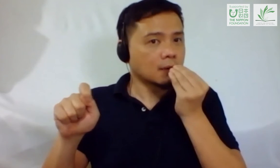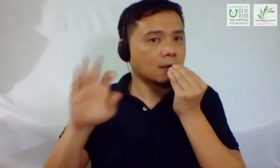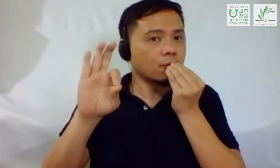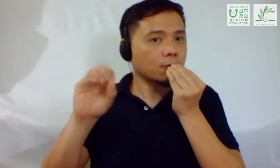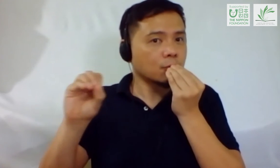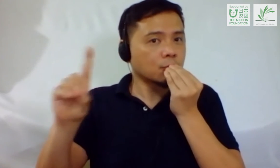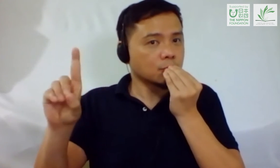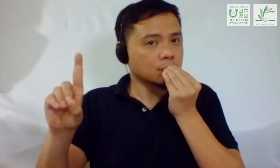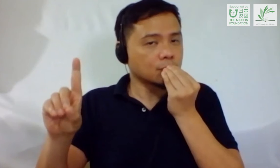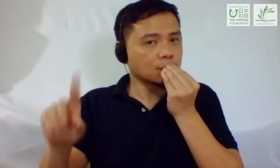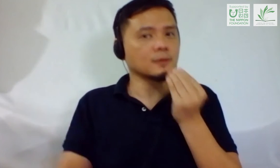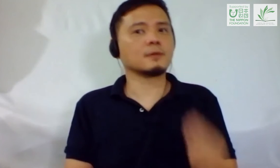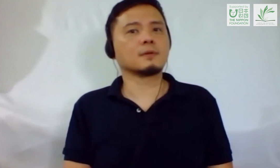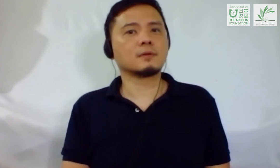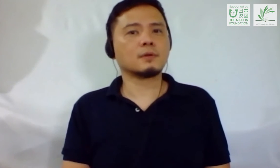like